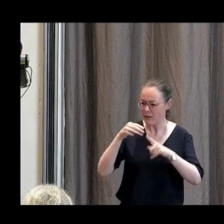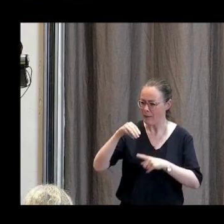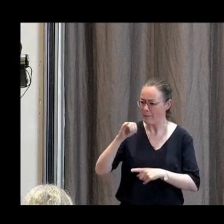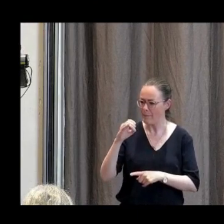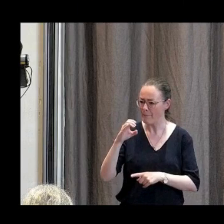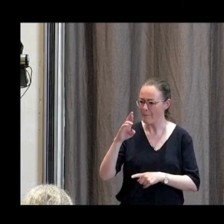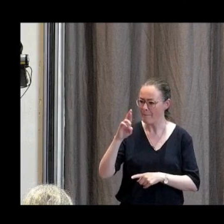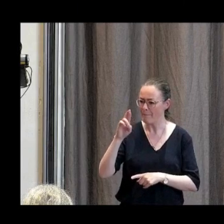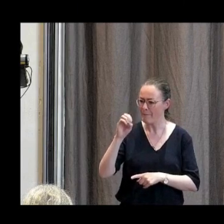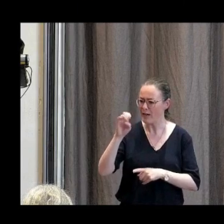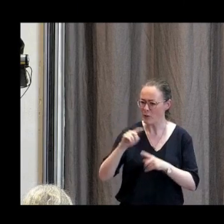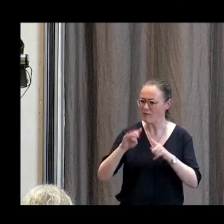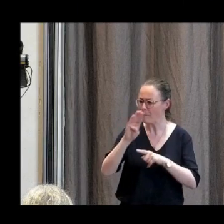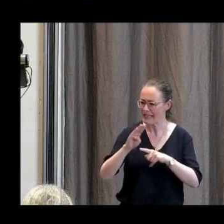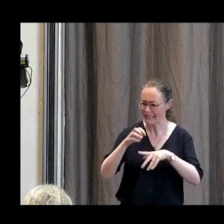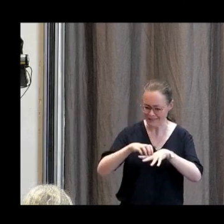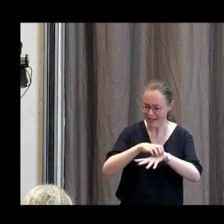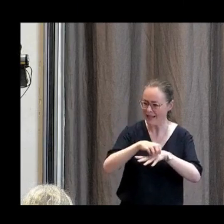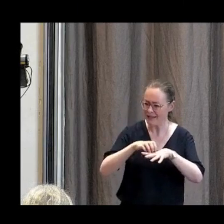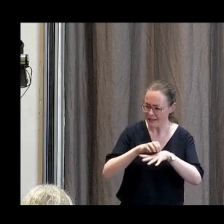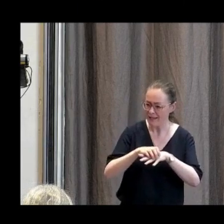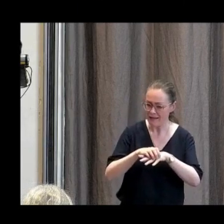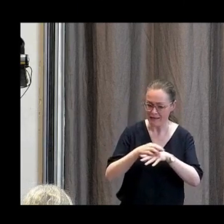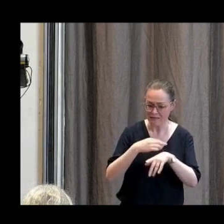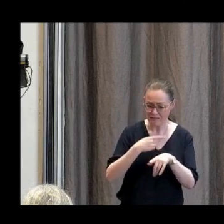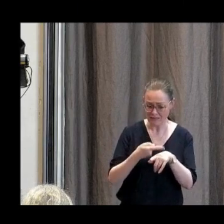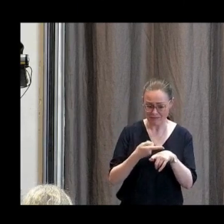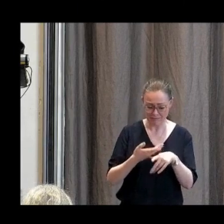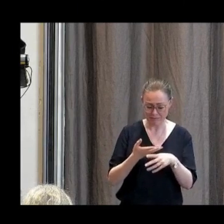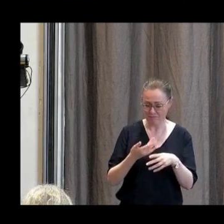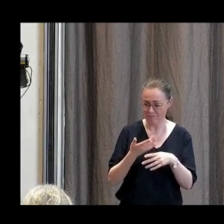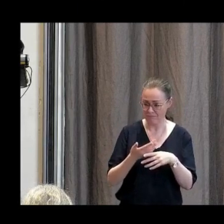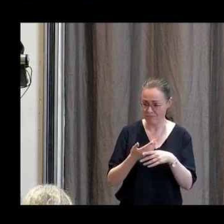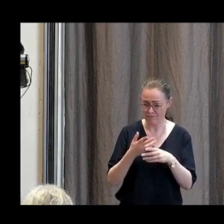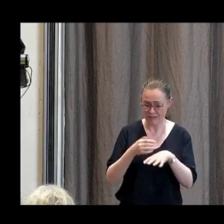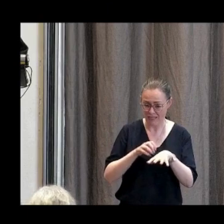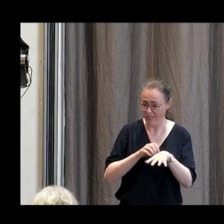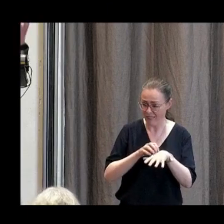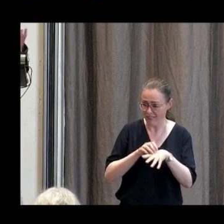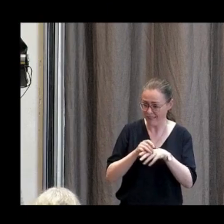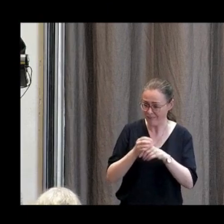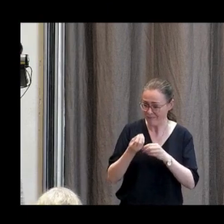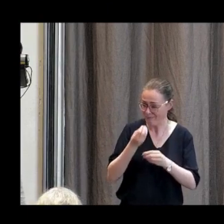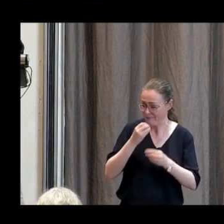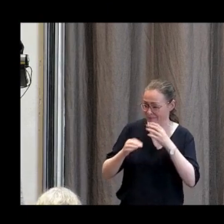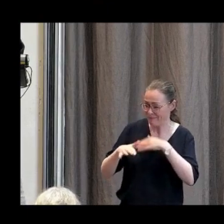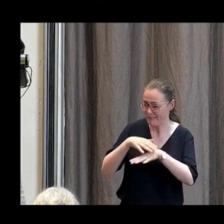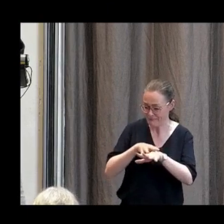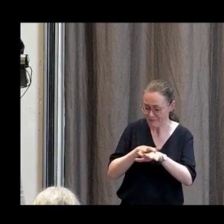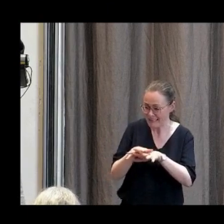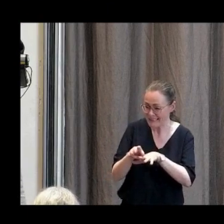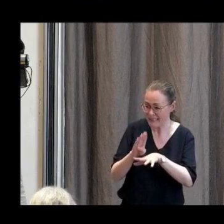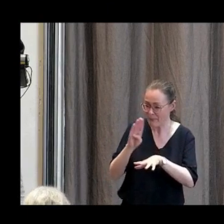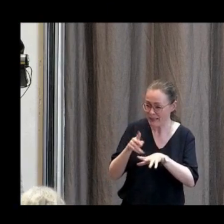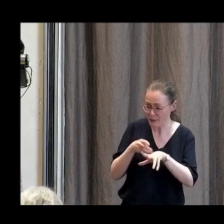microbes like bacteria sitting on the skin that are essentially gorging on these delicious secretions from skin